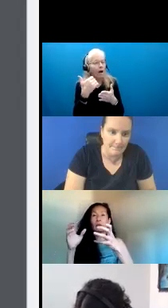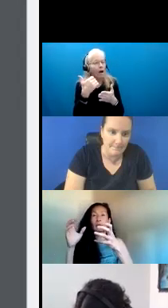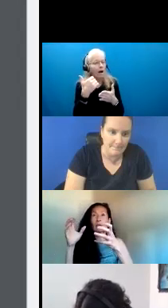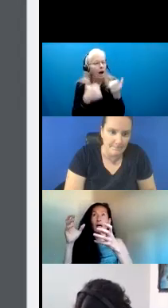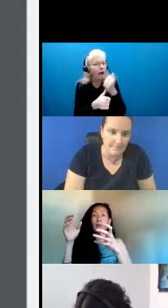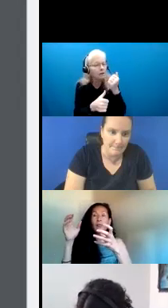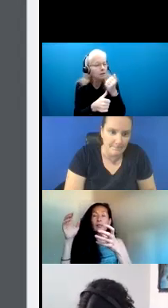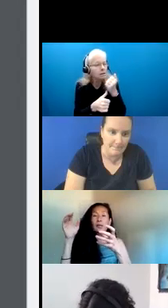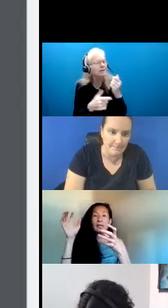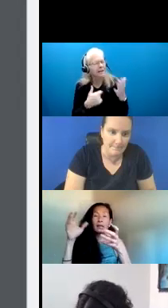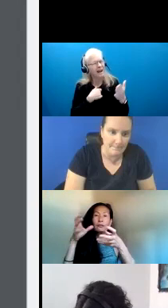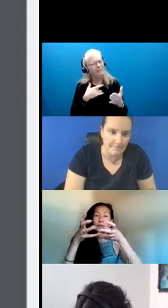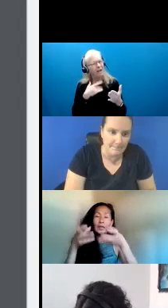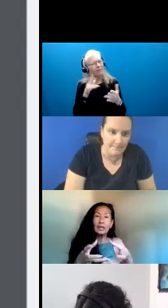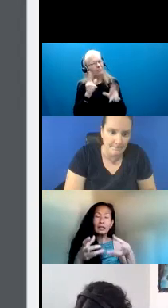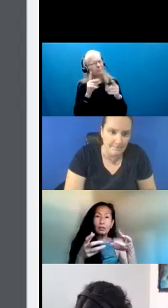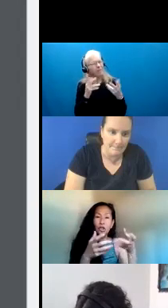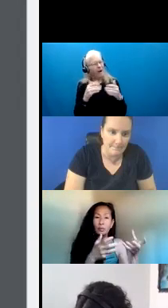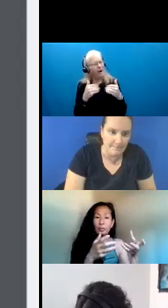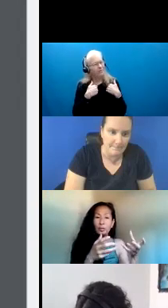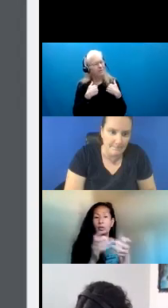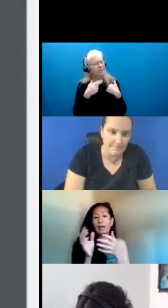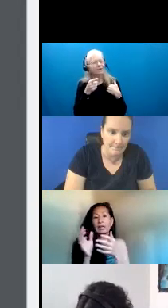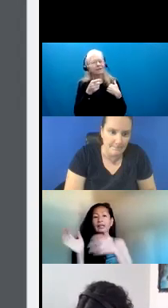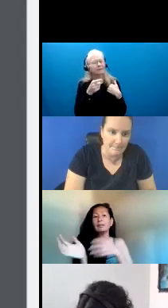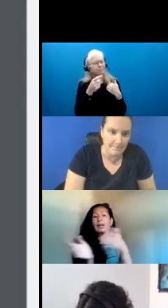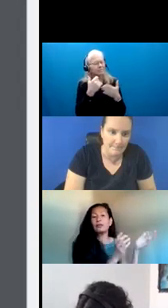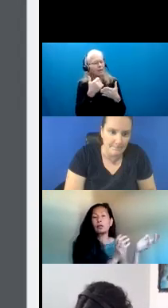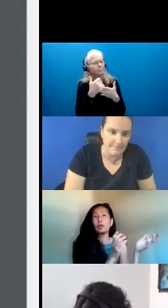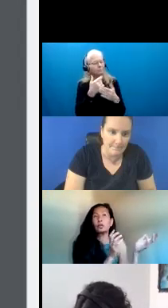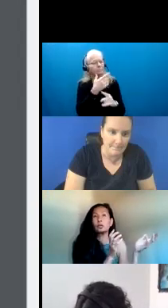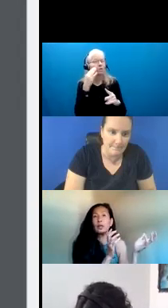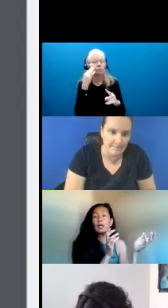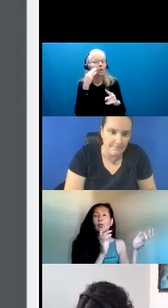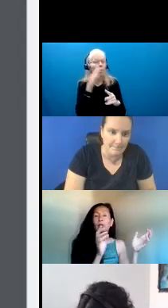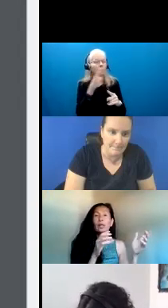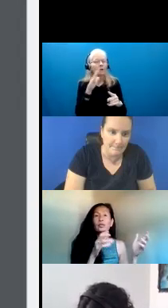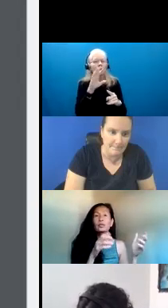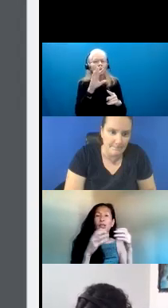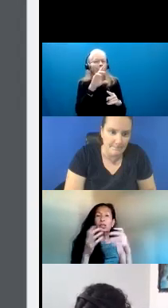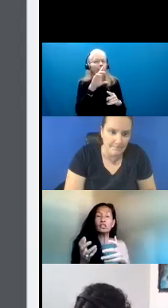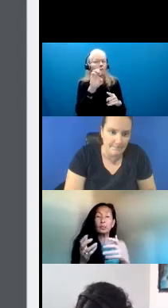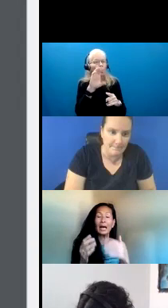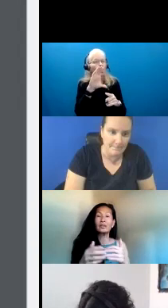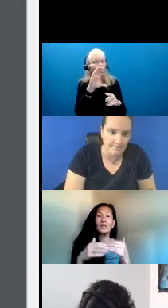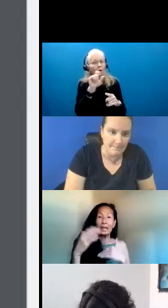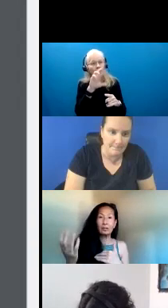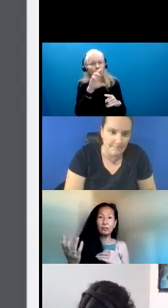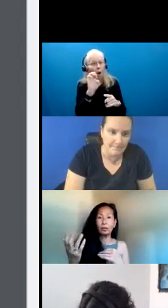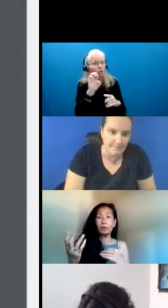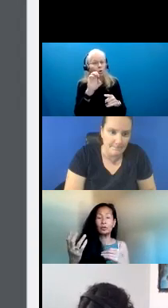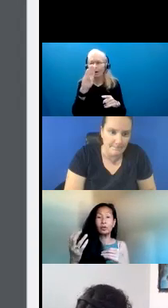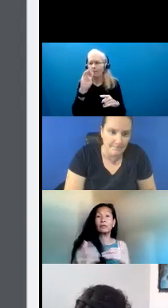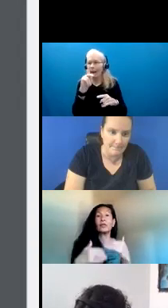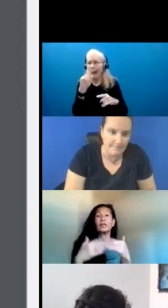people get from sinking their ship, like get them out of foreclosure, but we don't necessarily teach them how to stay out